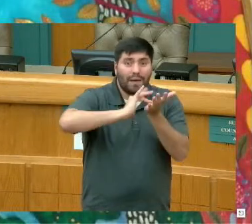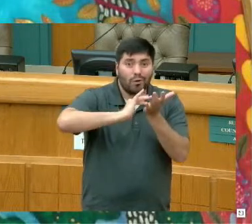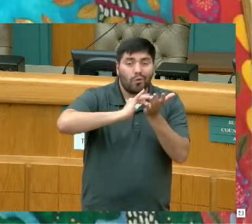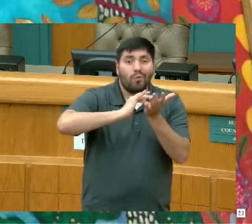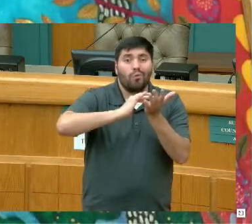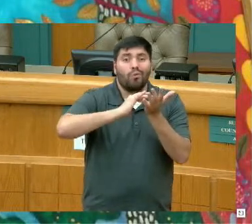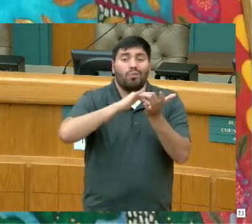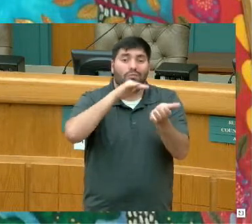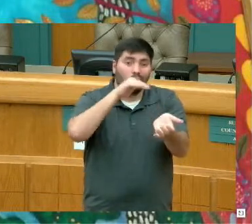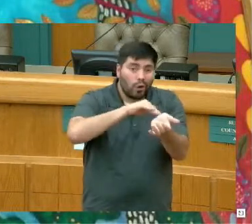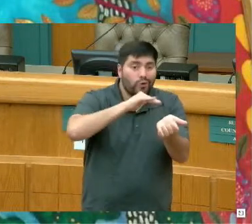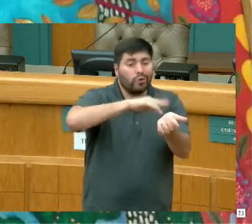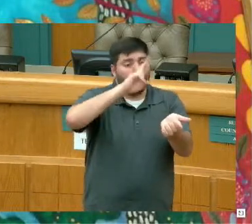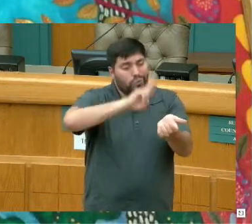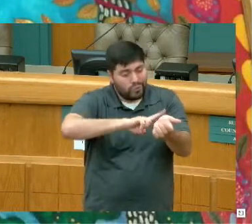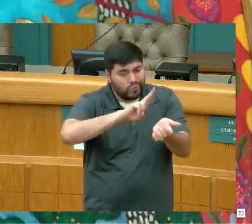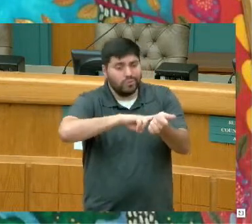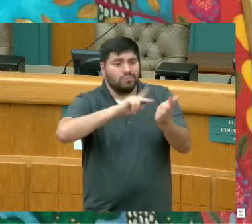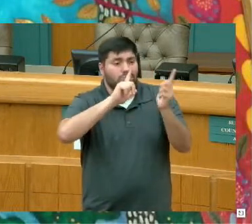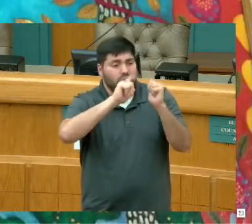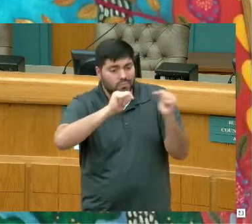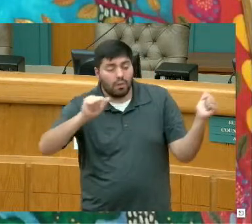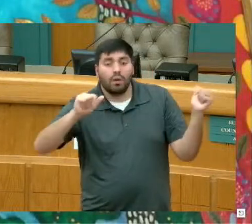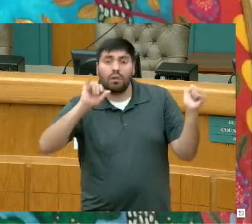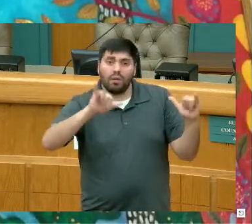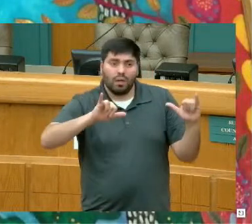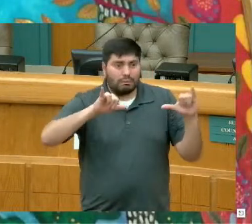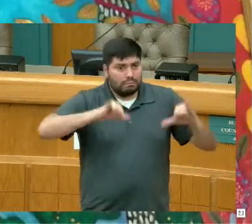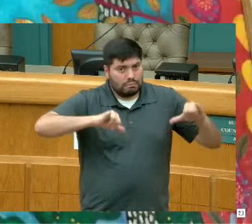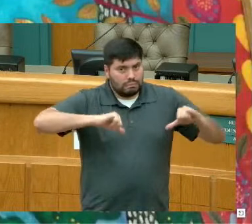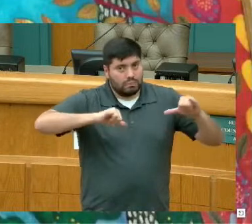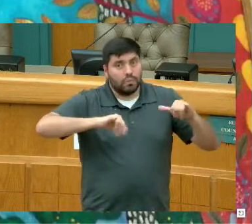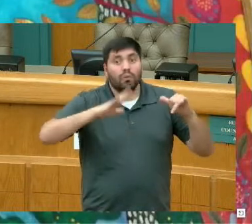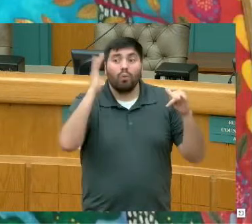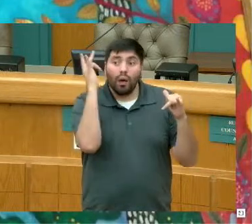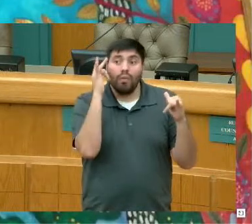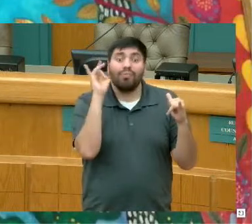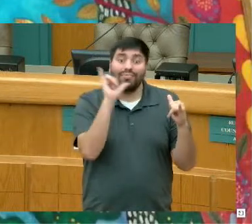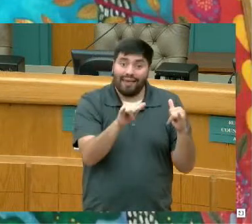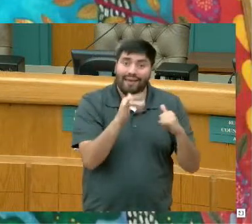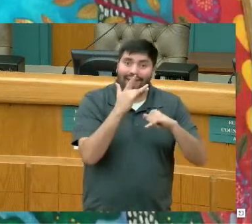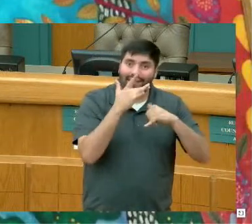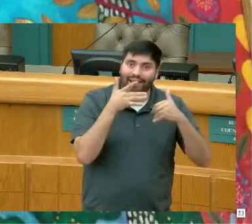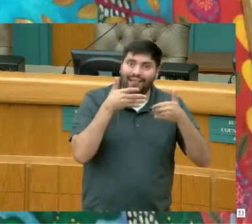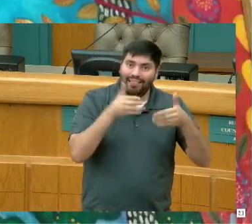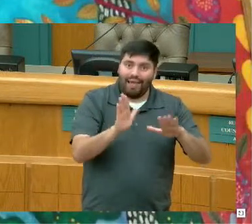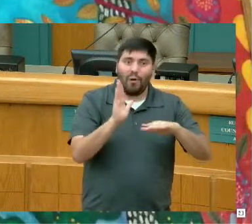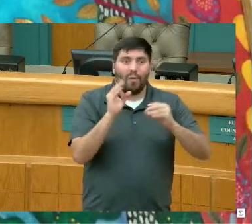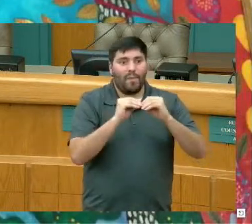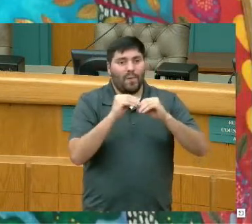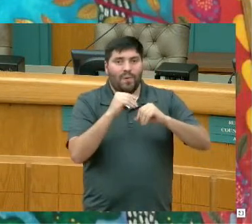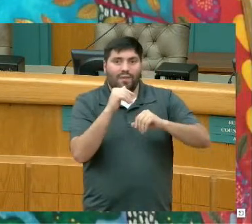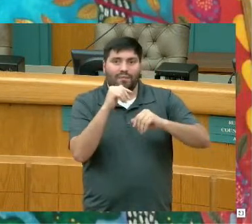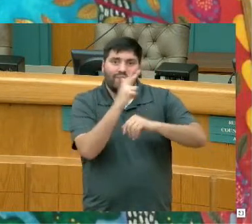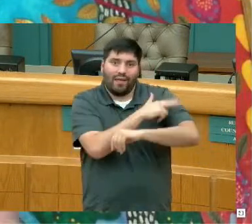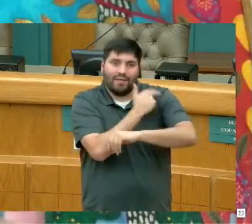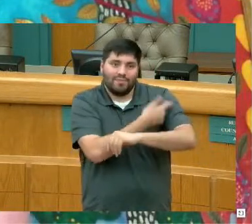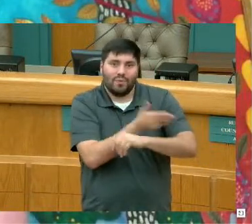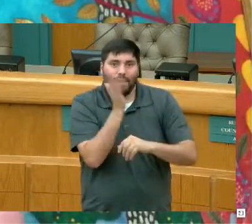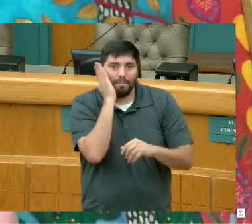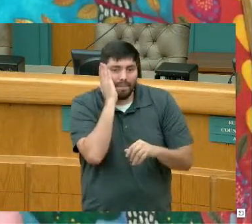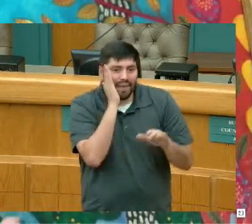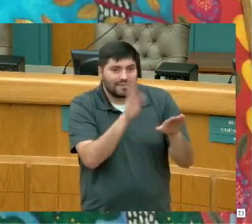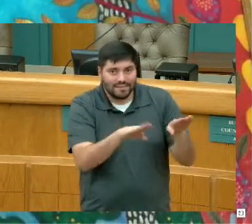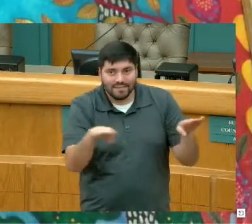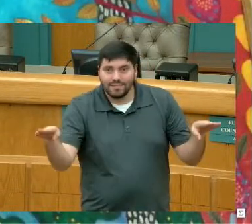medical healthcare professionals, for as long as necessary, because that's how we get more hospital beds in our hospitals. It's